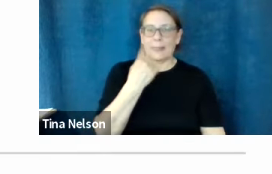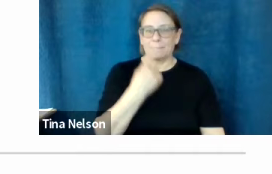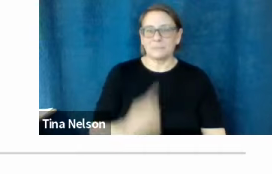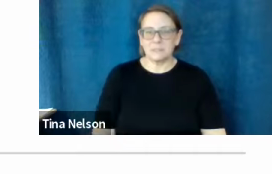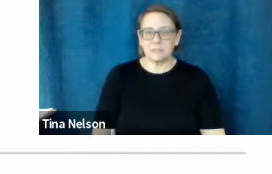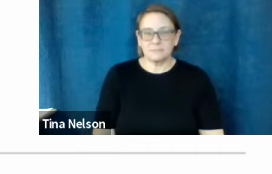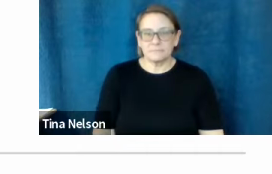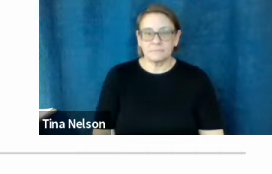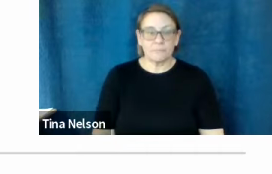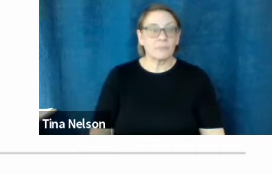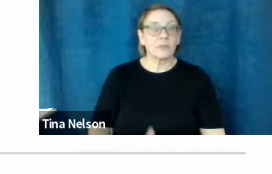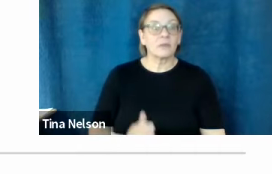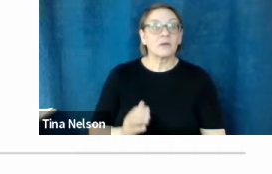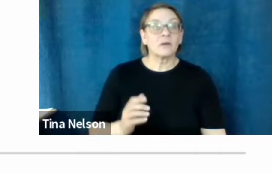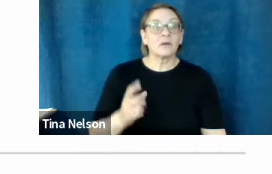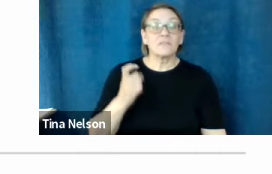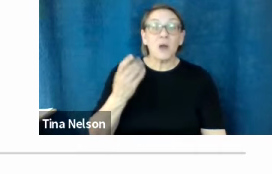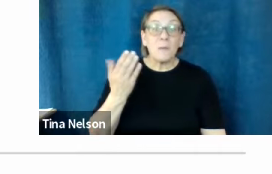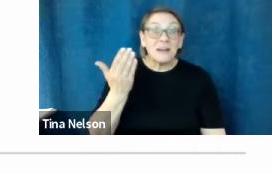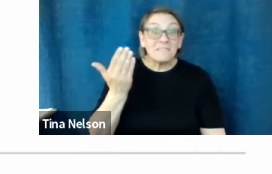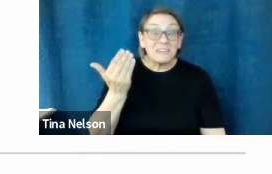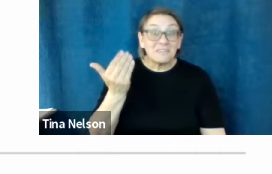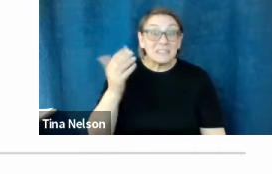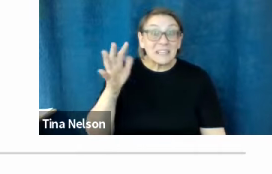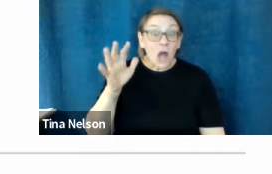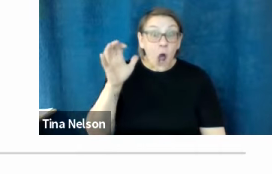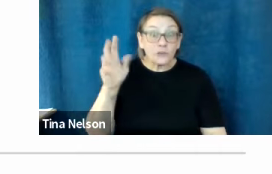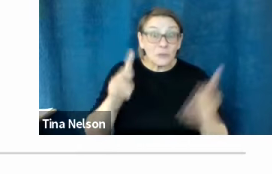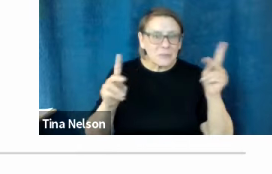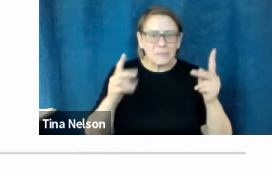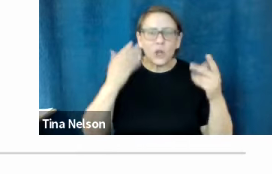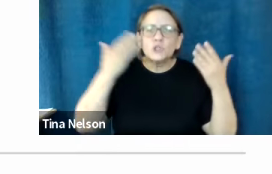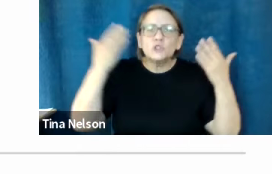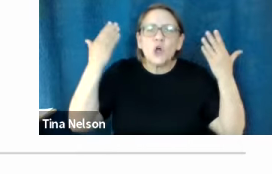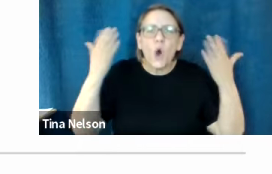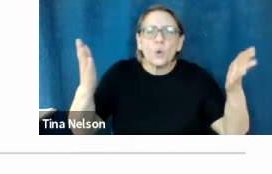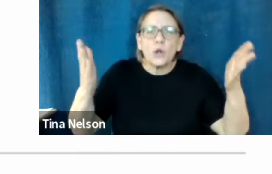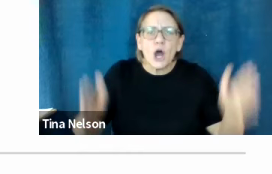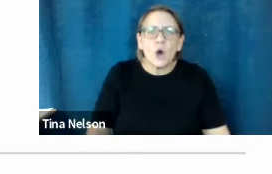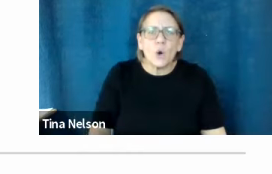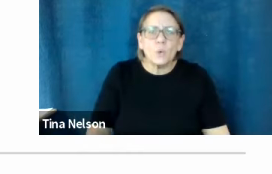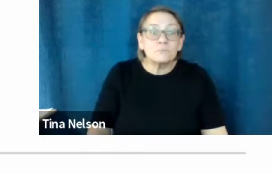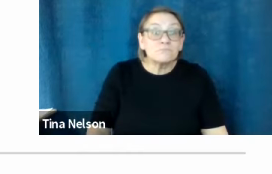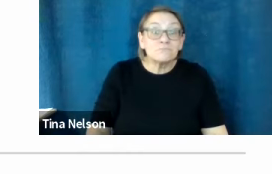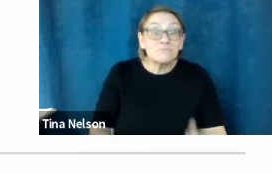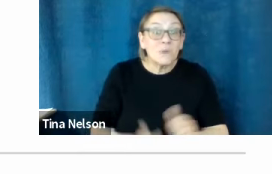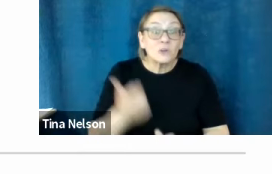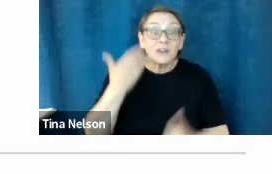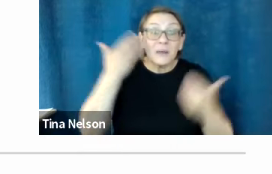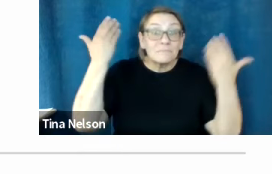1500 medical care providers don't know. Overwhelmingly don't know.